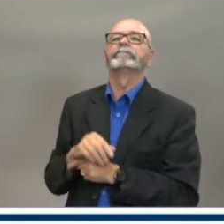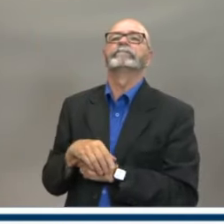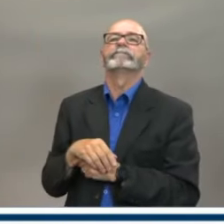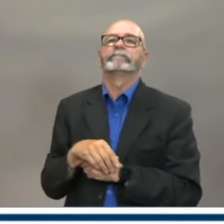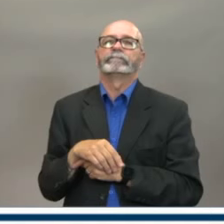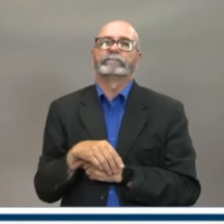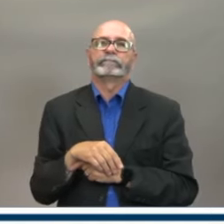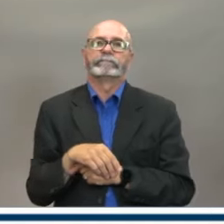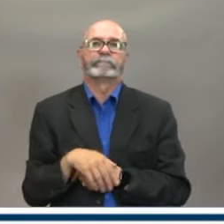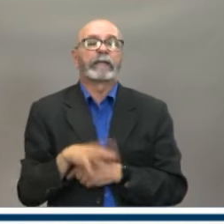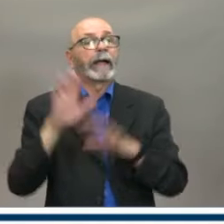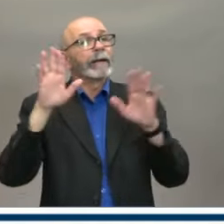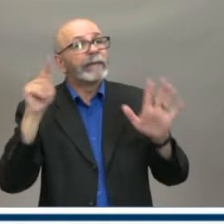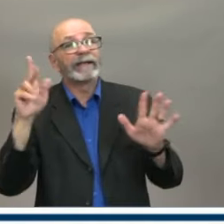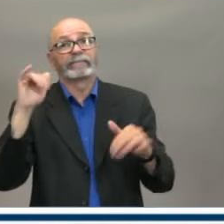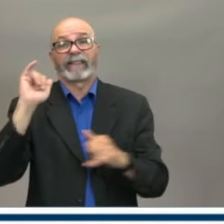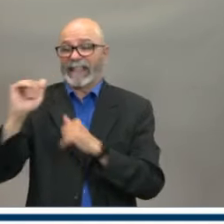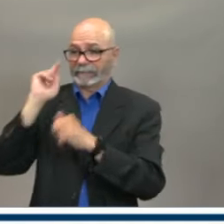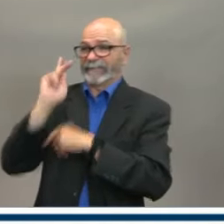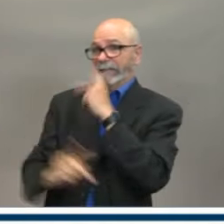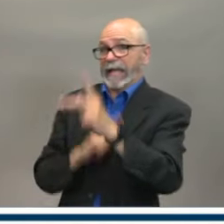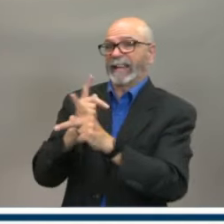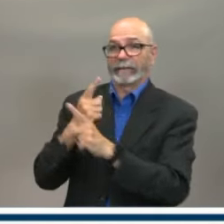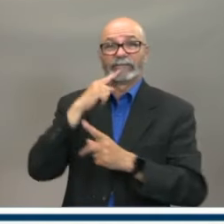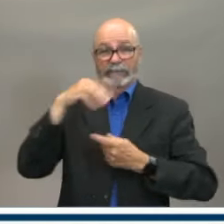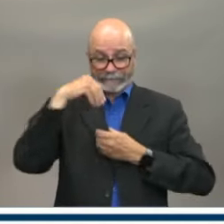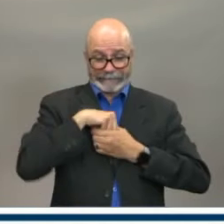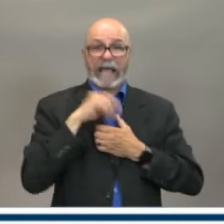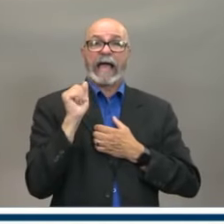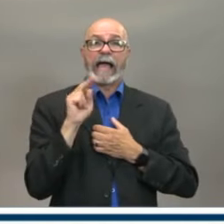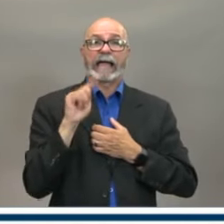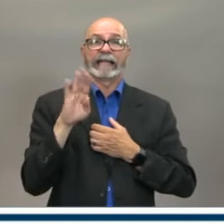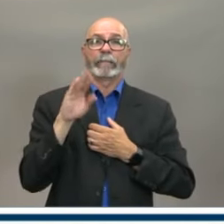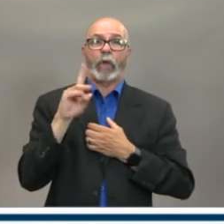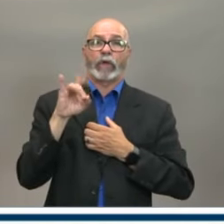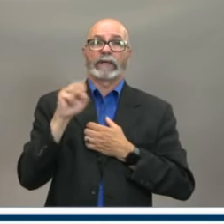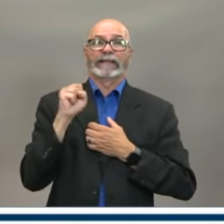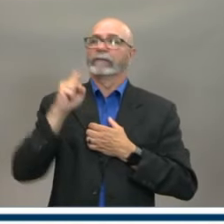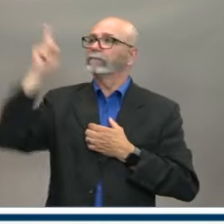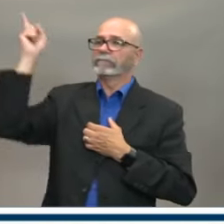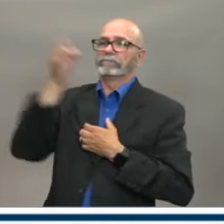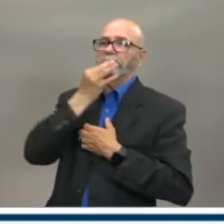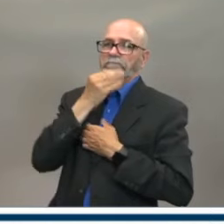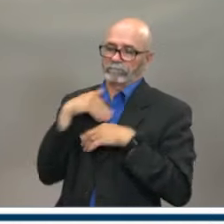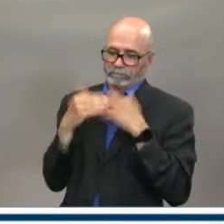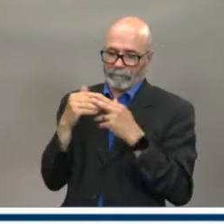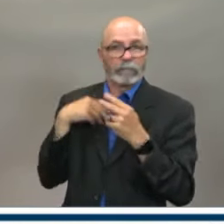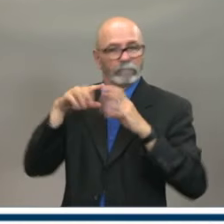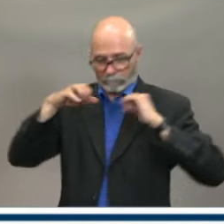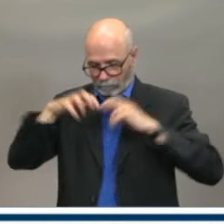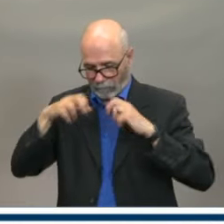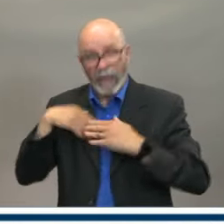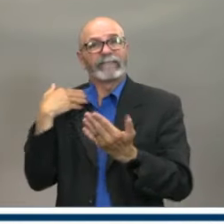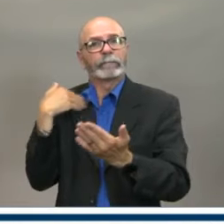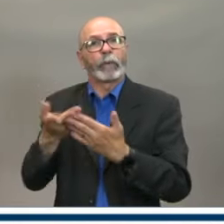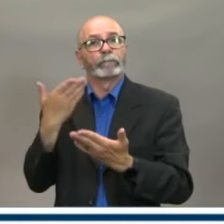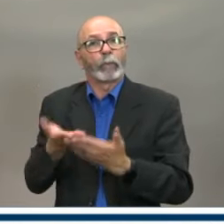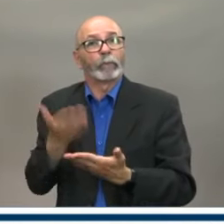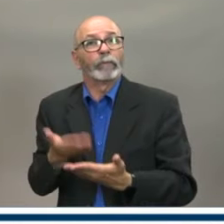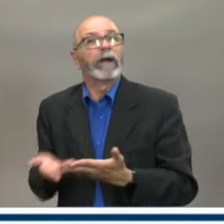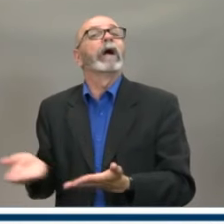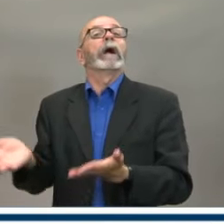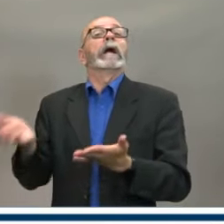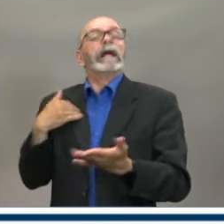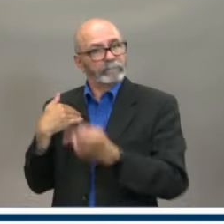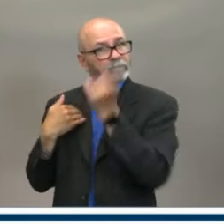serology test that you're talking about is in the process of being validated. It's not yet ready to be used broadly. Any